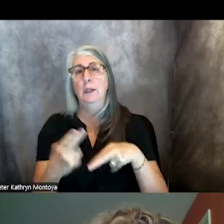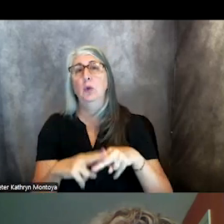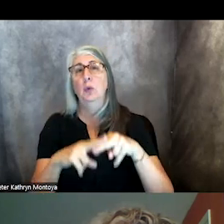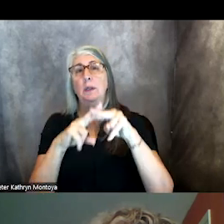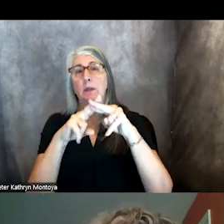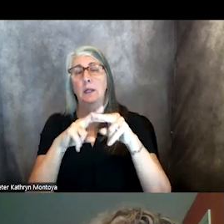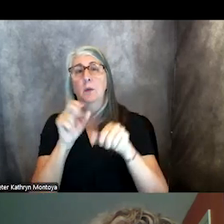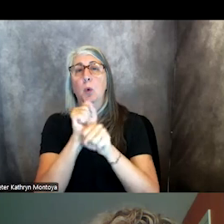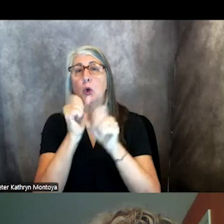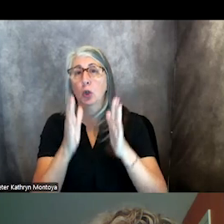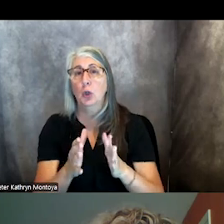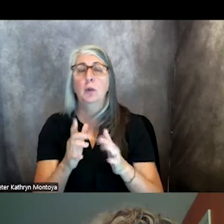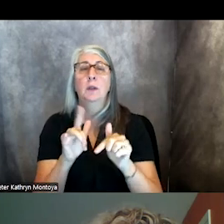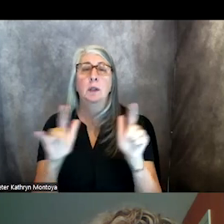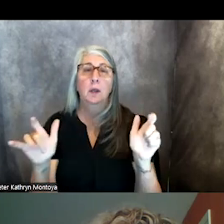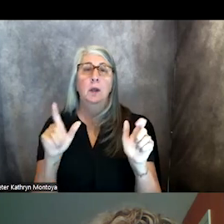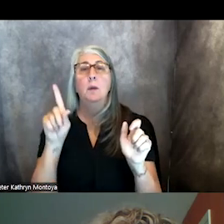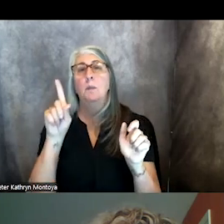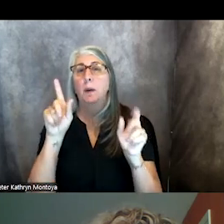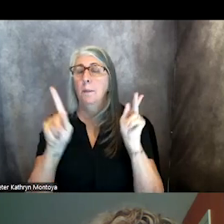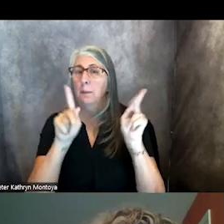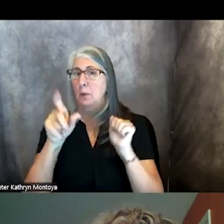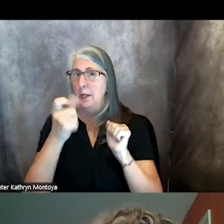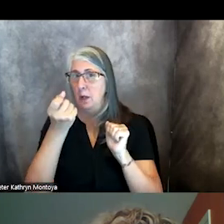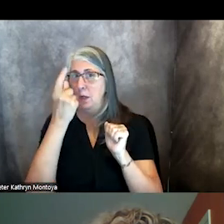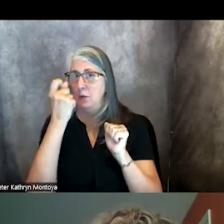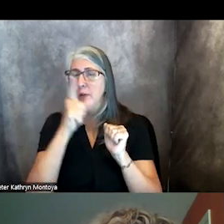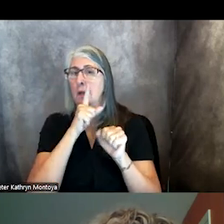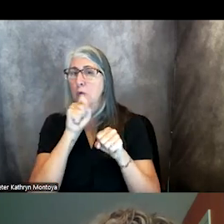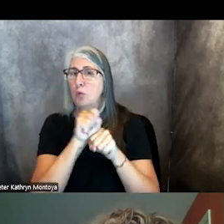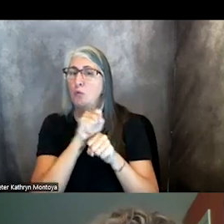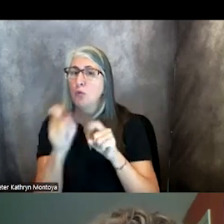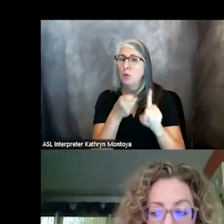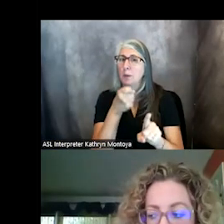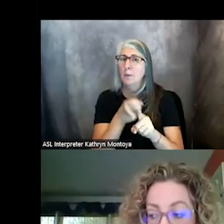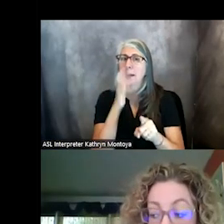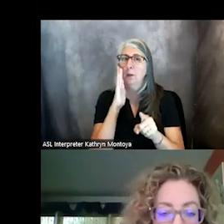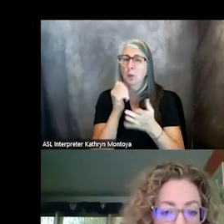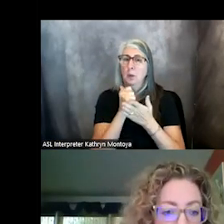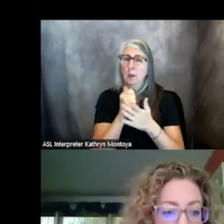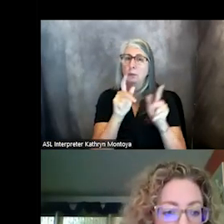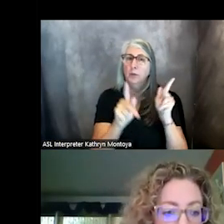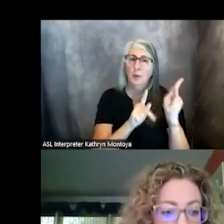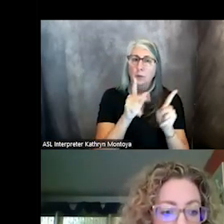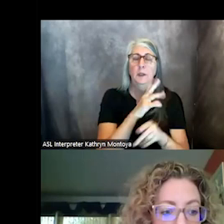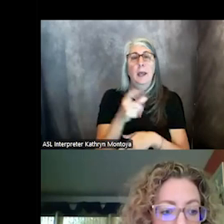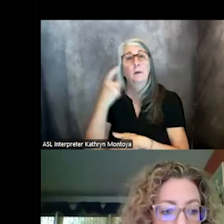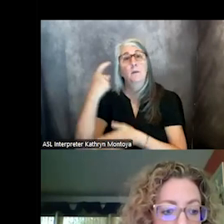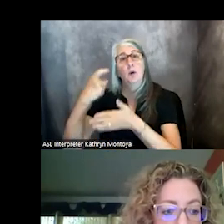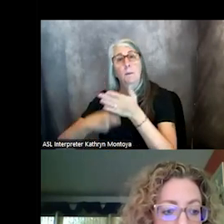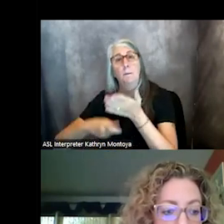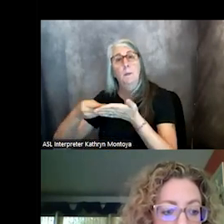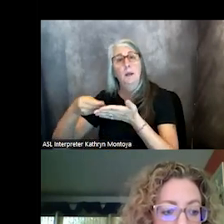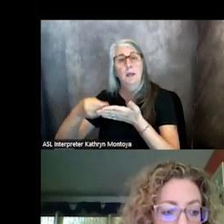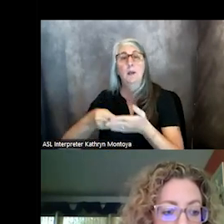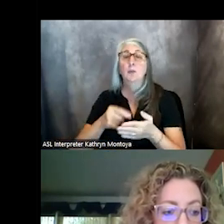But we want to make sure that people understand the true impact that this would have, both from a human standpoint and a cost standpoint. So check out the paper,